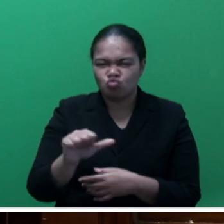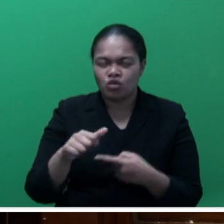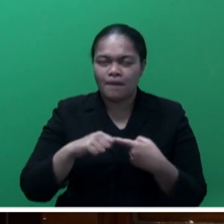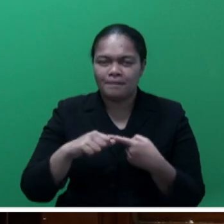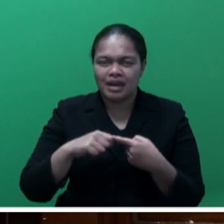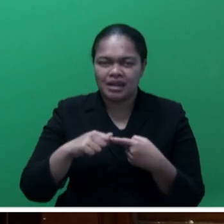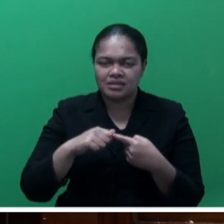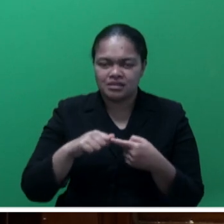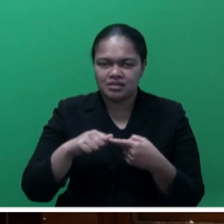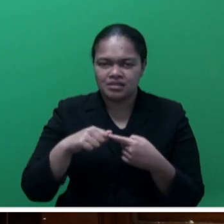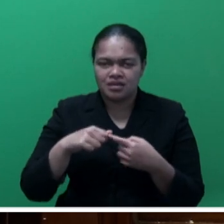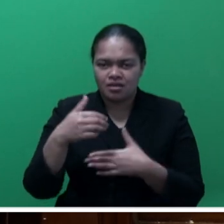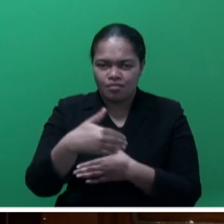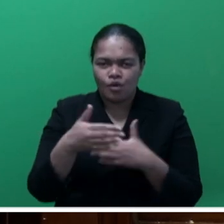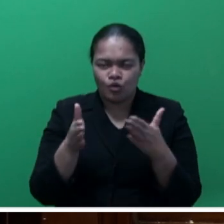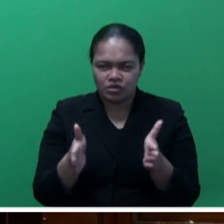containers.